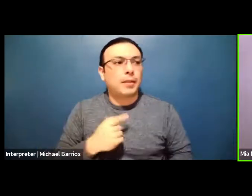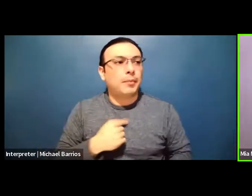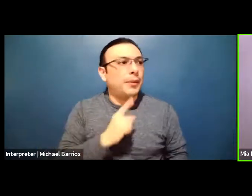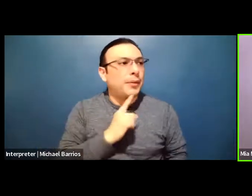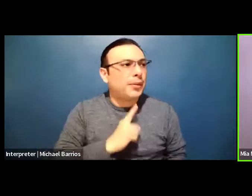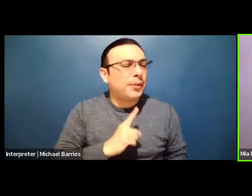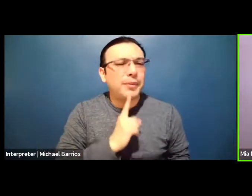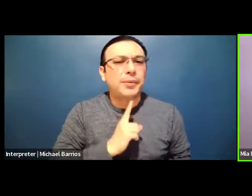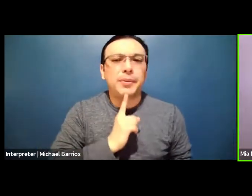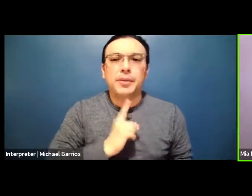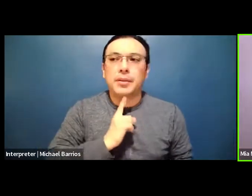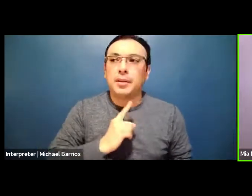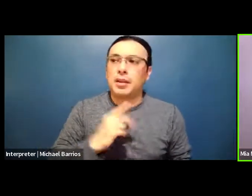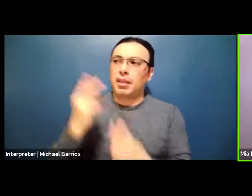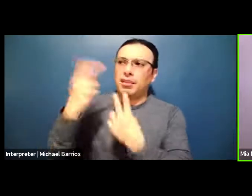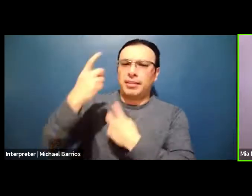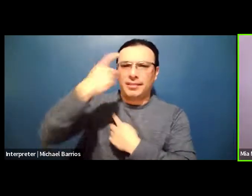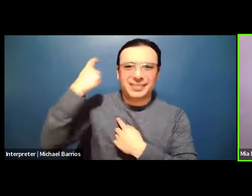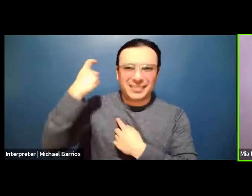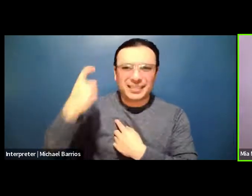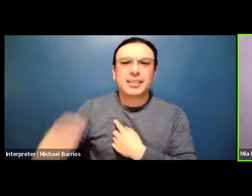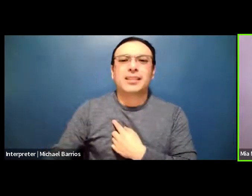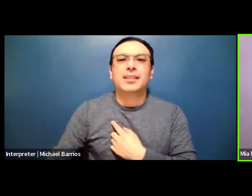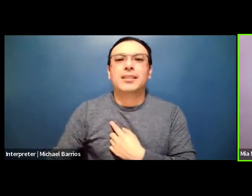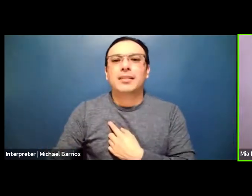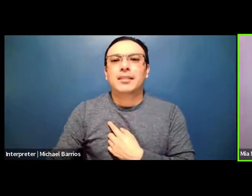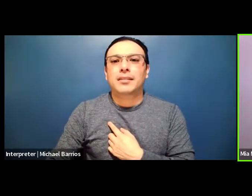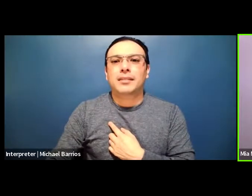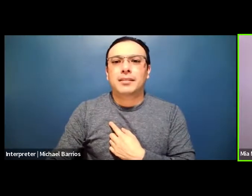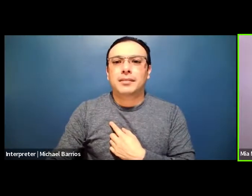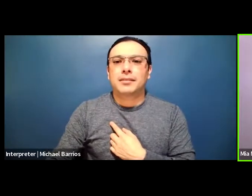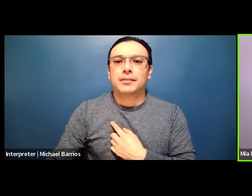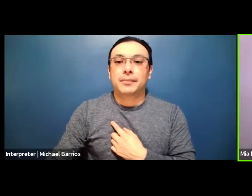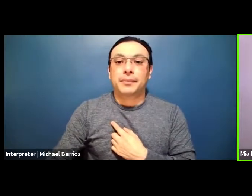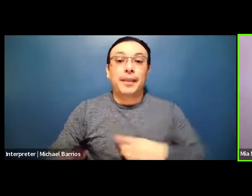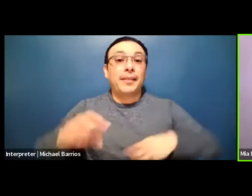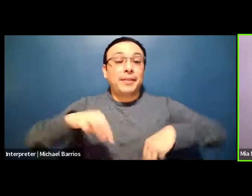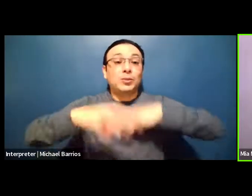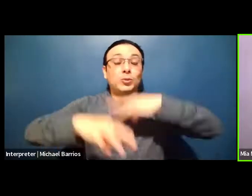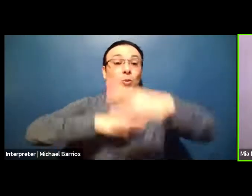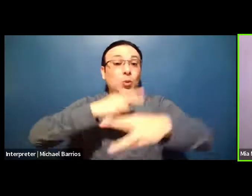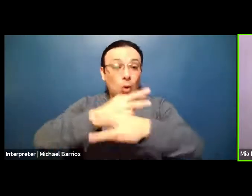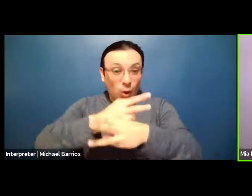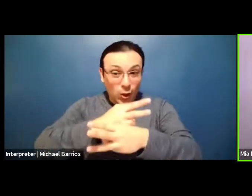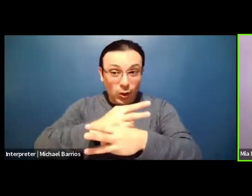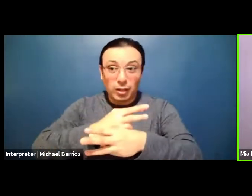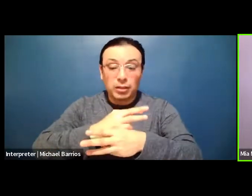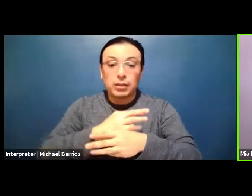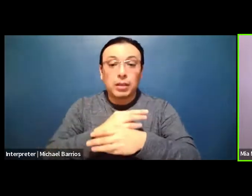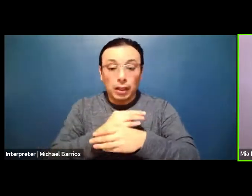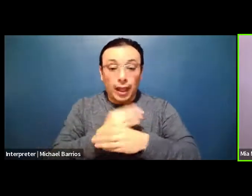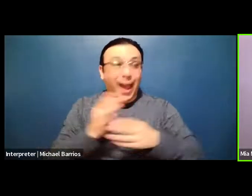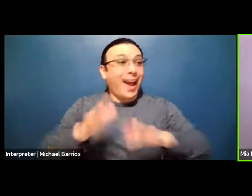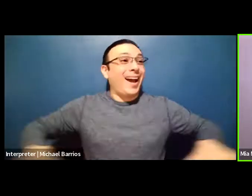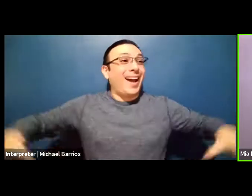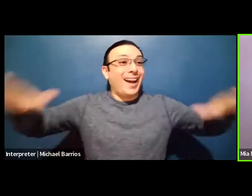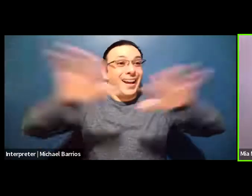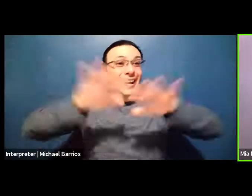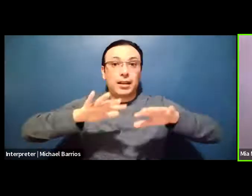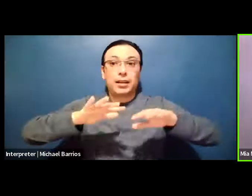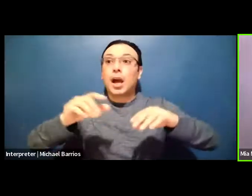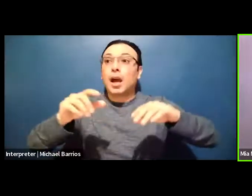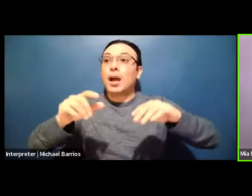and inaccessibility. We exist in a world that literally was not built for us materially, culturally,